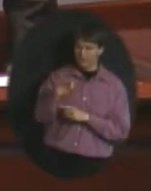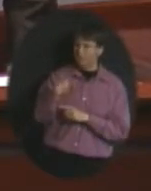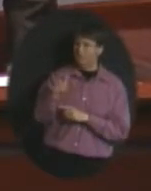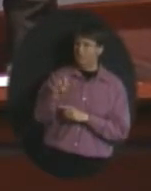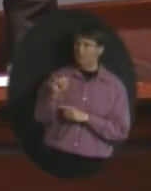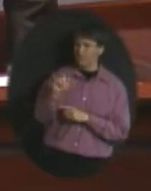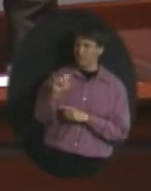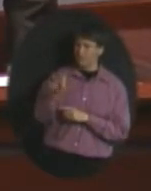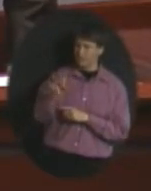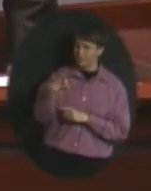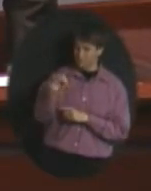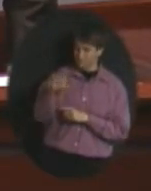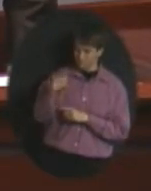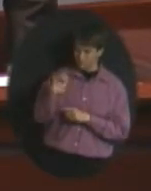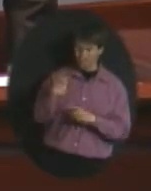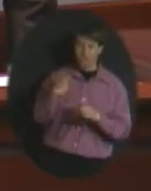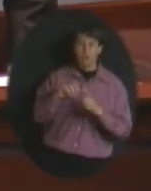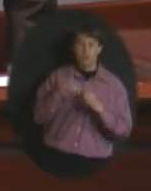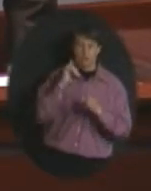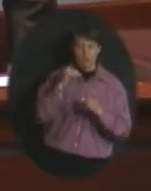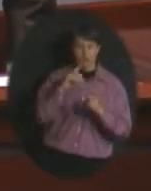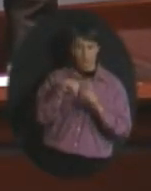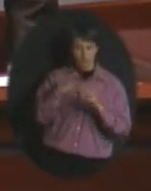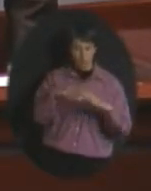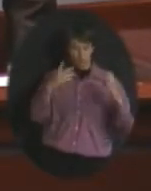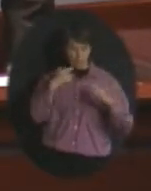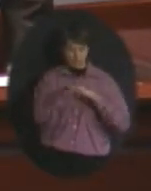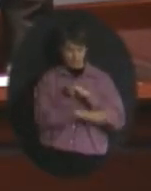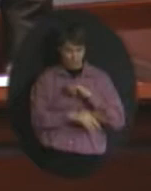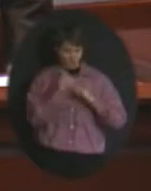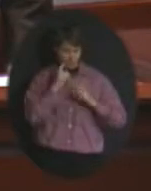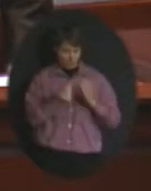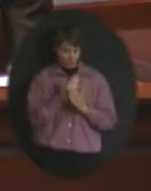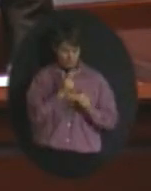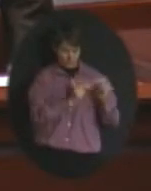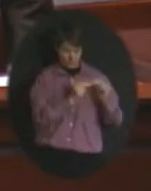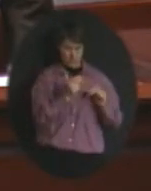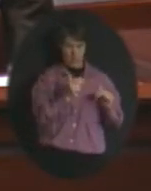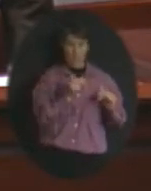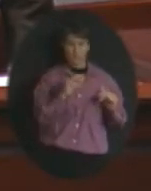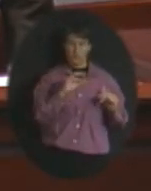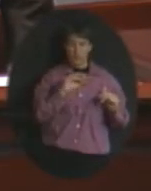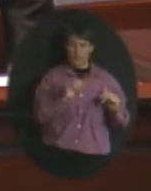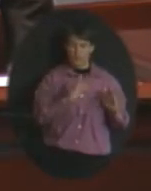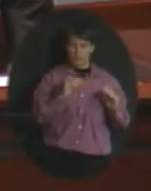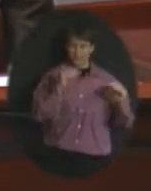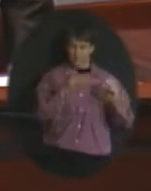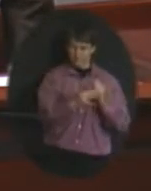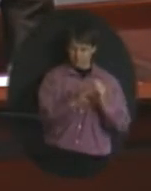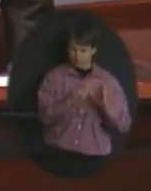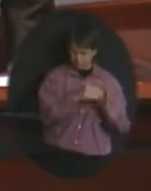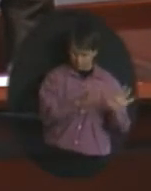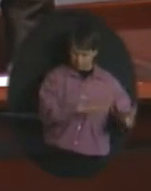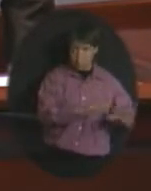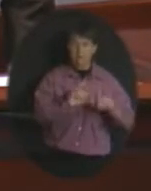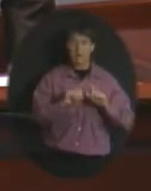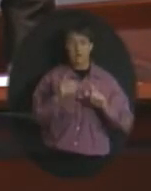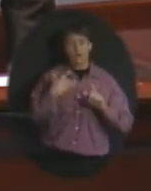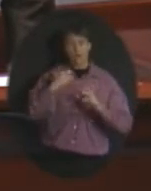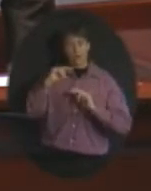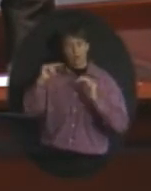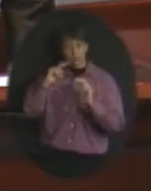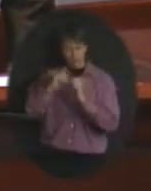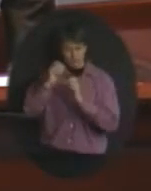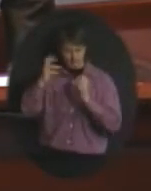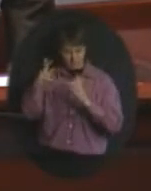center, which is what we're calling it, that will open this fall. But at that time, and we had some negotiations with a number of people that were